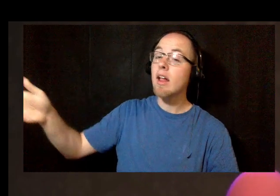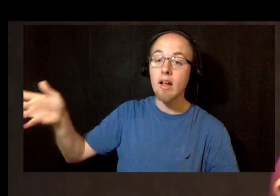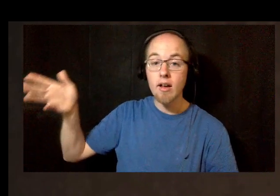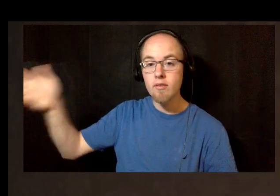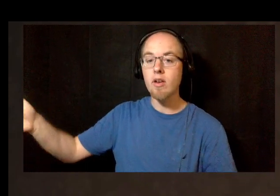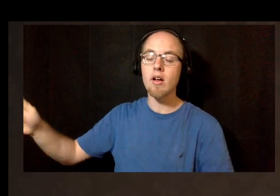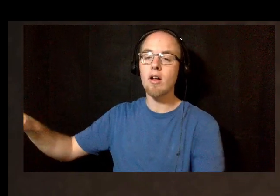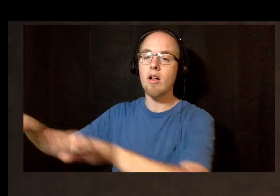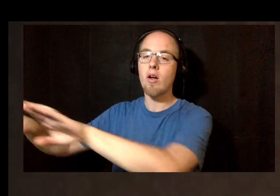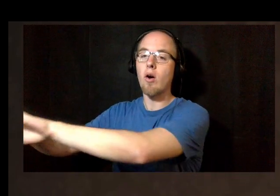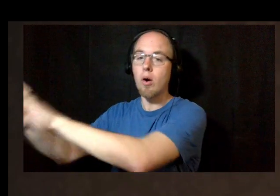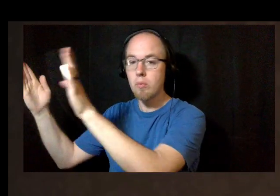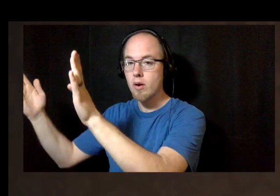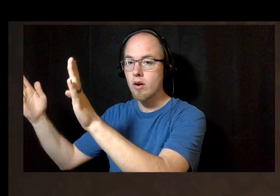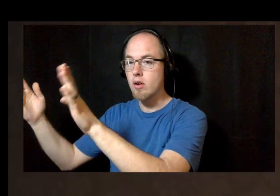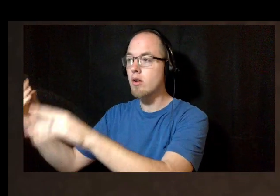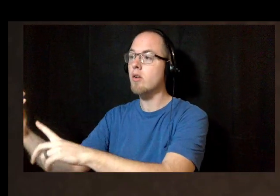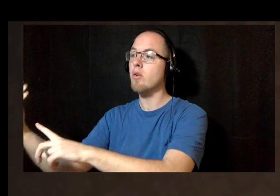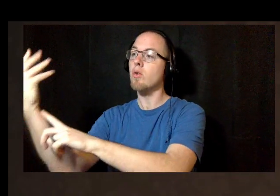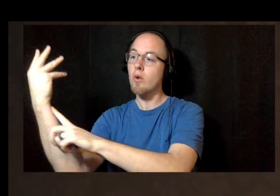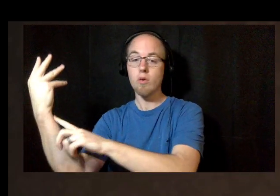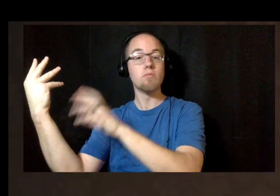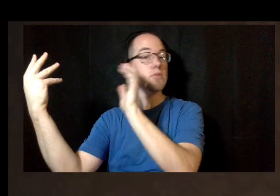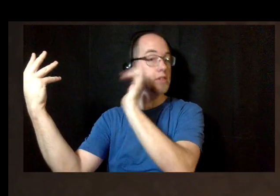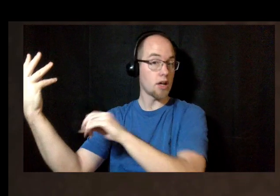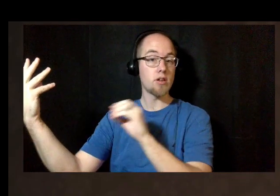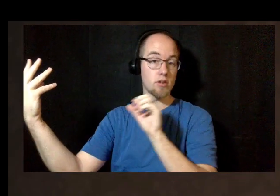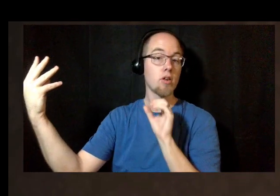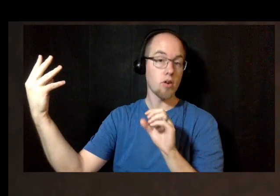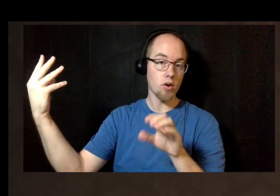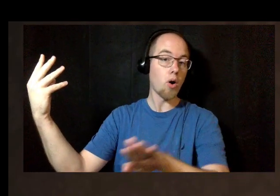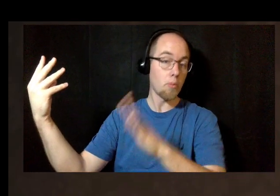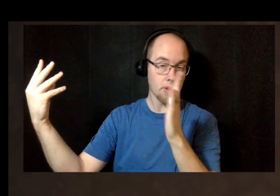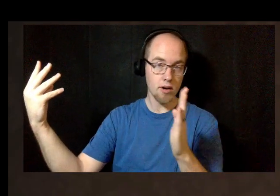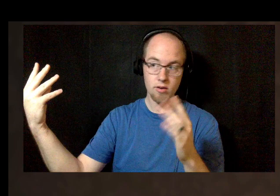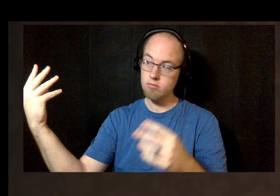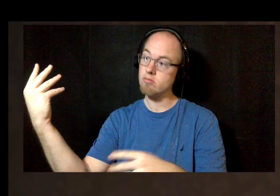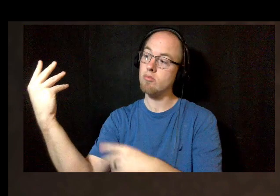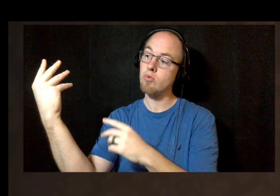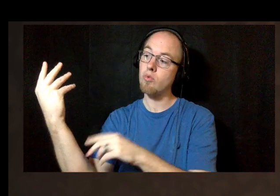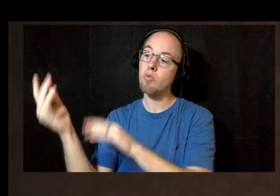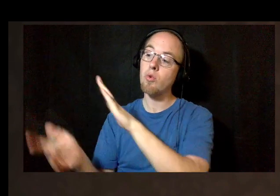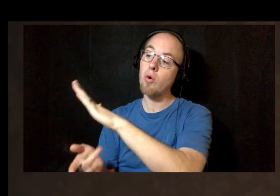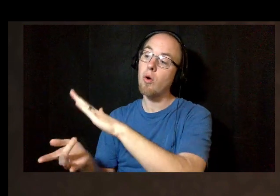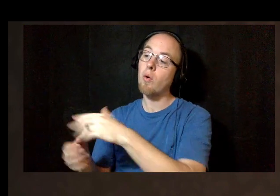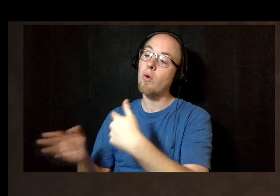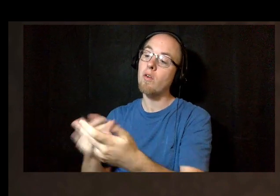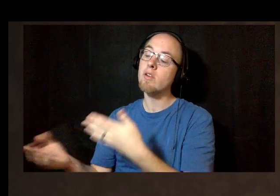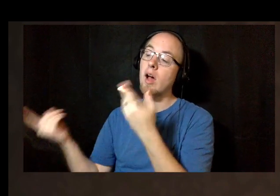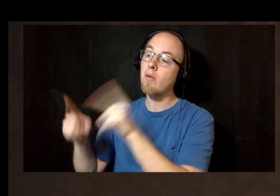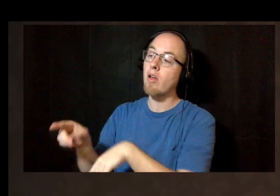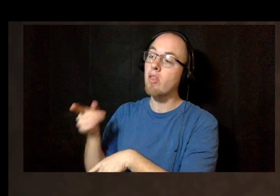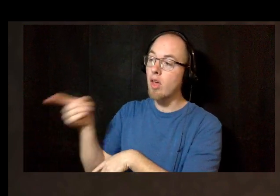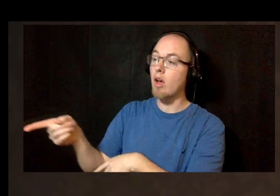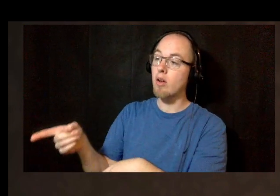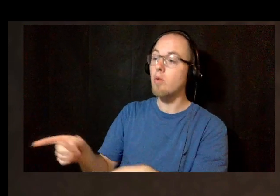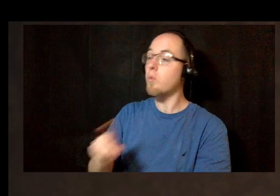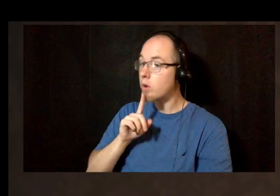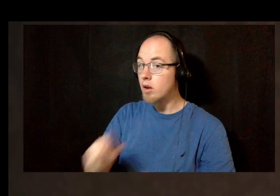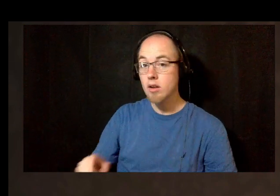open, the camera also stays open, witnessing whatever may be happening in front of the computer in real